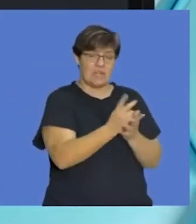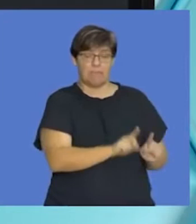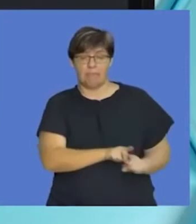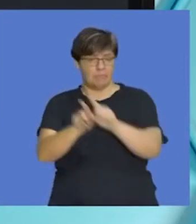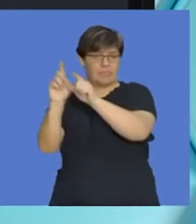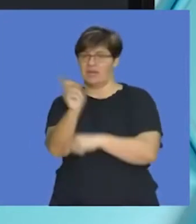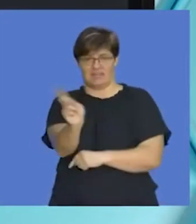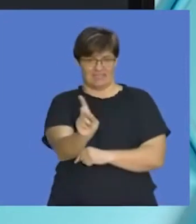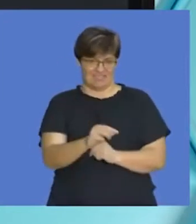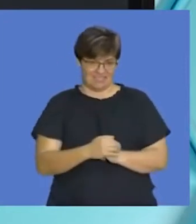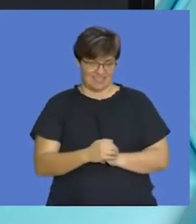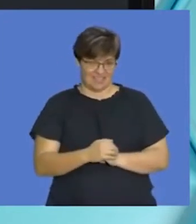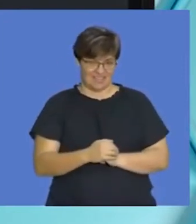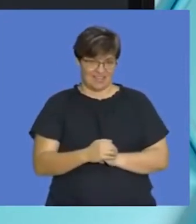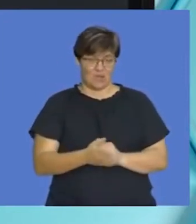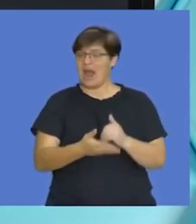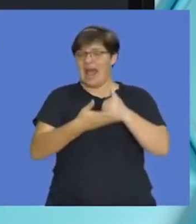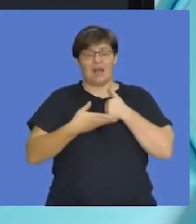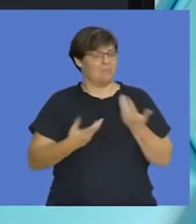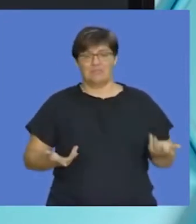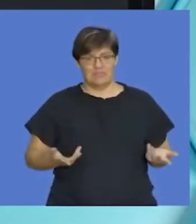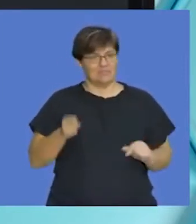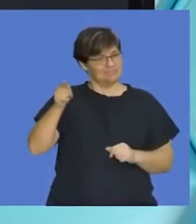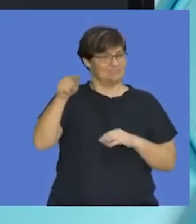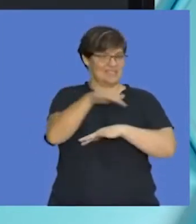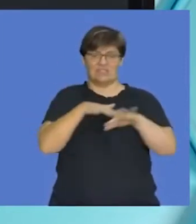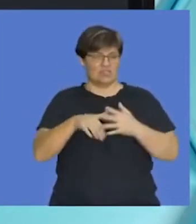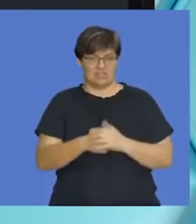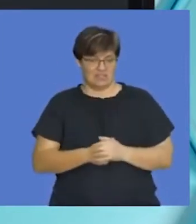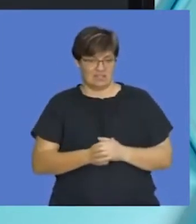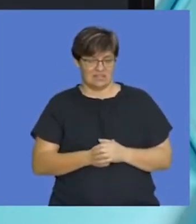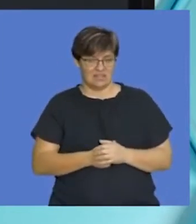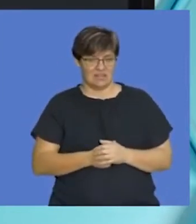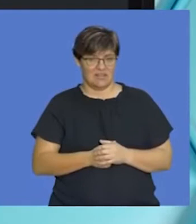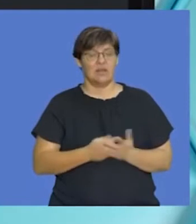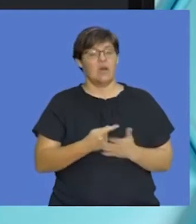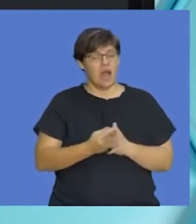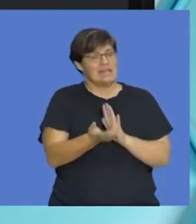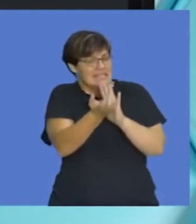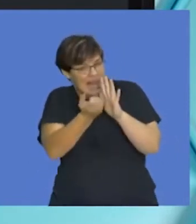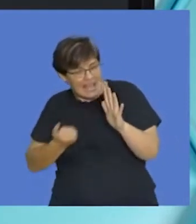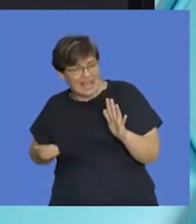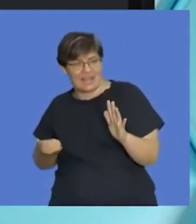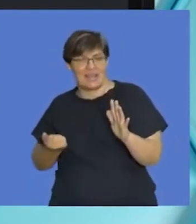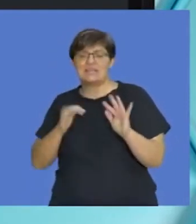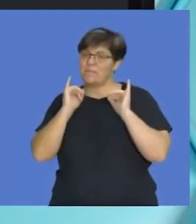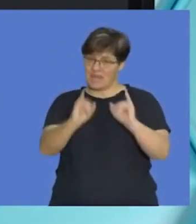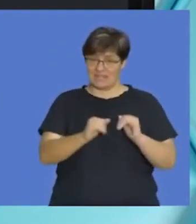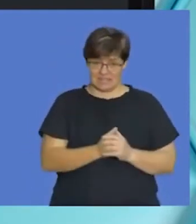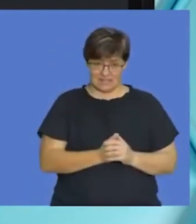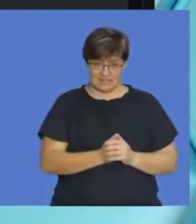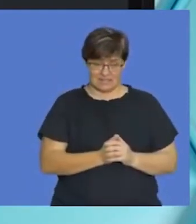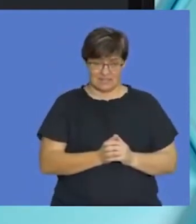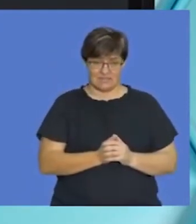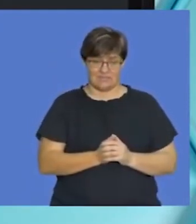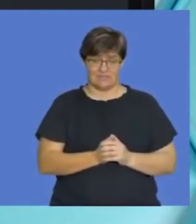same direction. Friction isn't helpful for us in this situation, okay? Friction takes away.